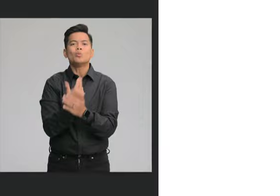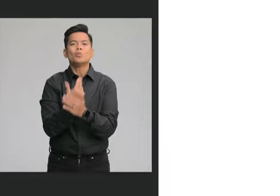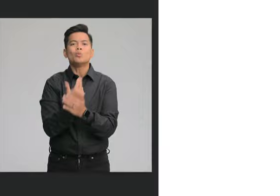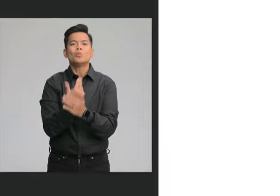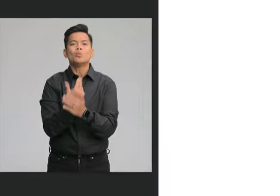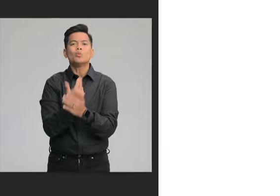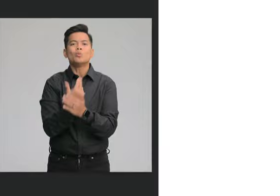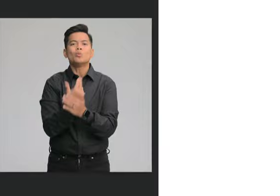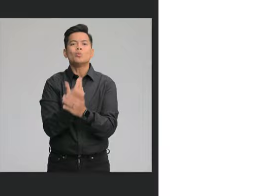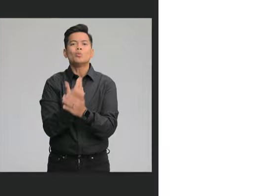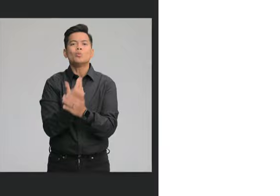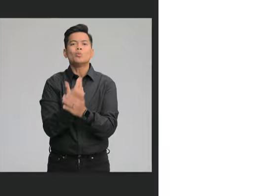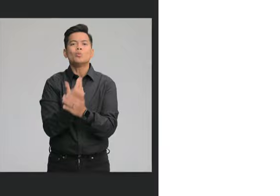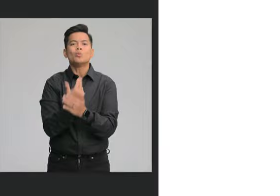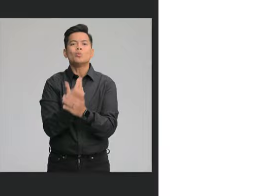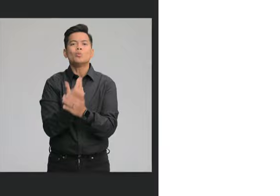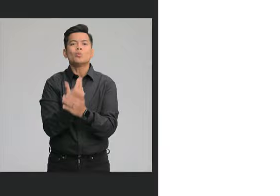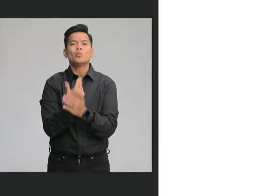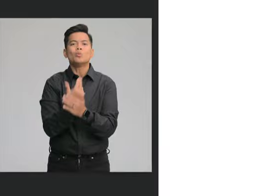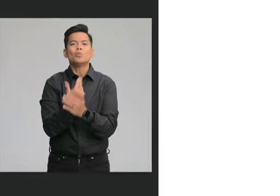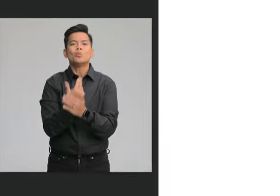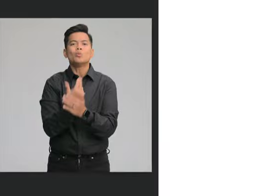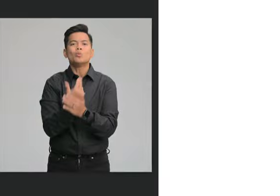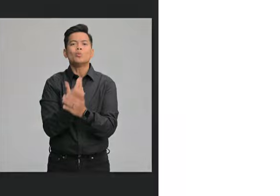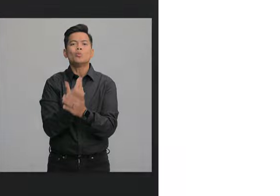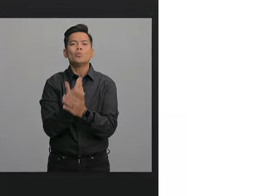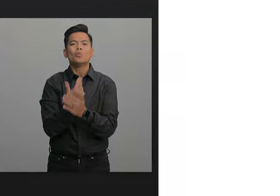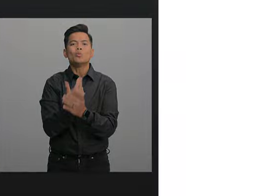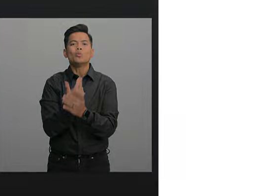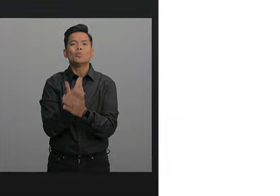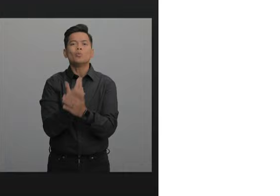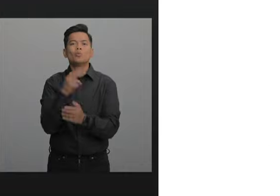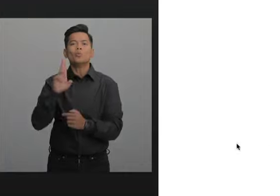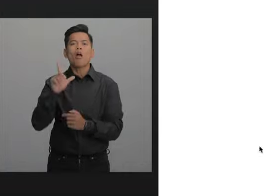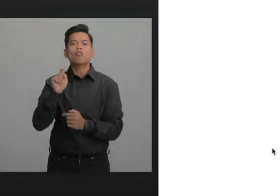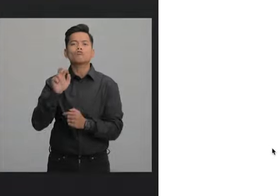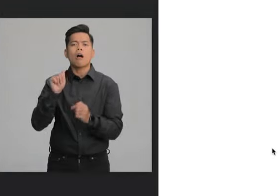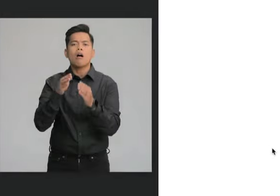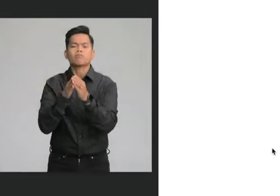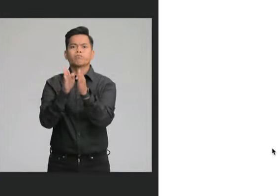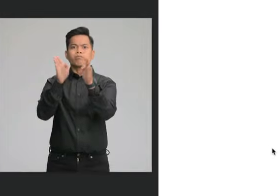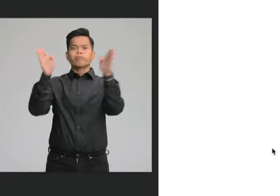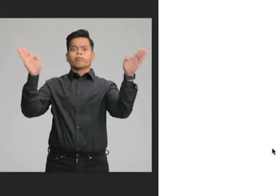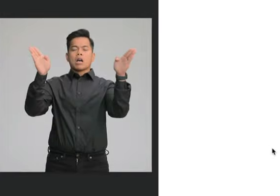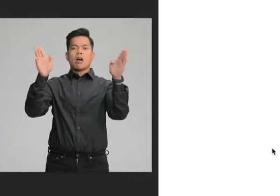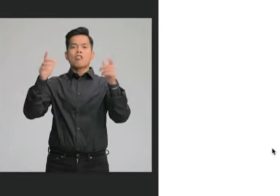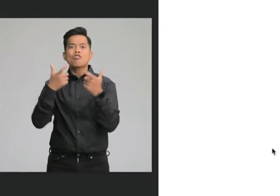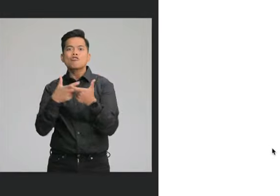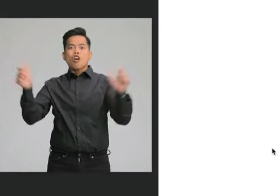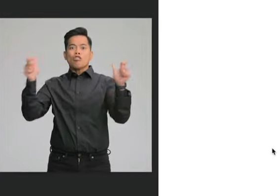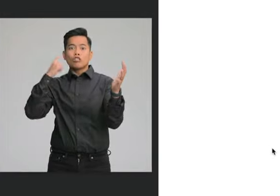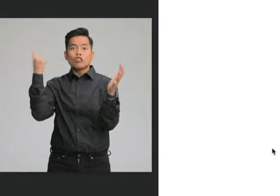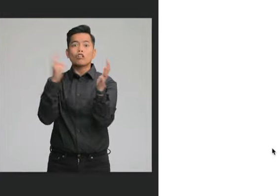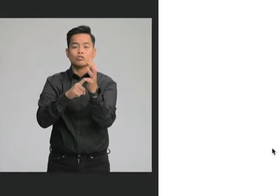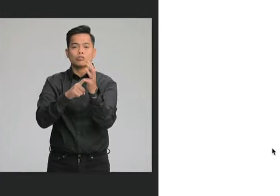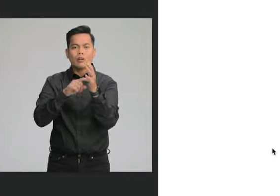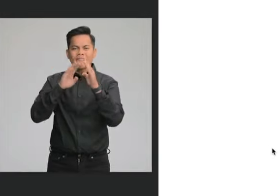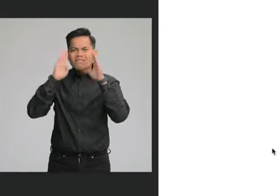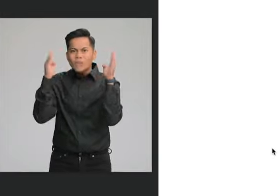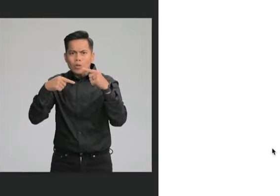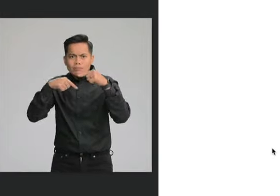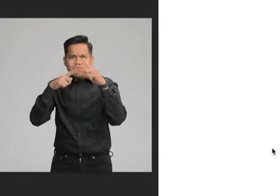48. But with the 48, they're going to be able to crop and do more things digitally, so we'll find out. With a larger sensor, more focus